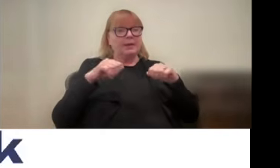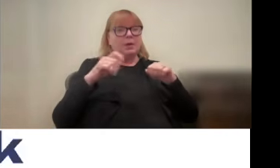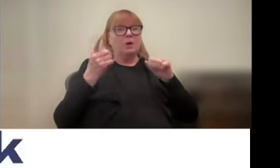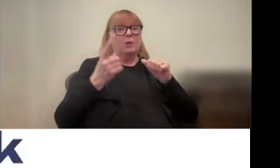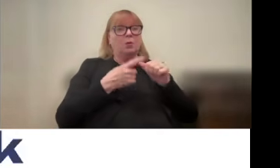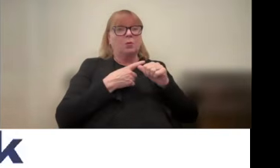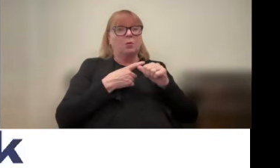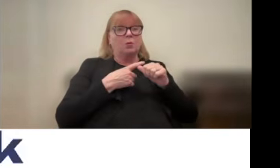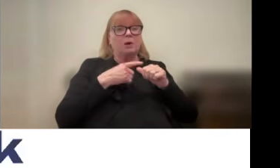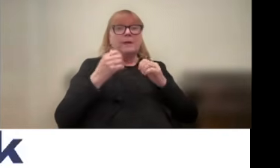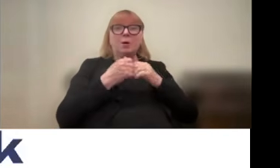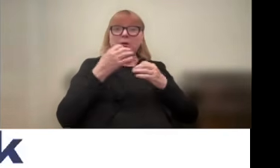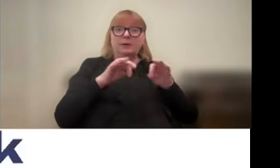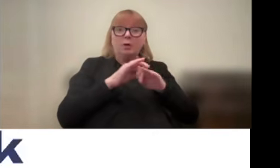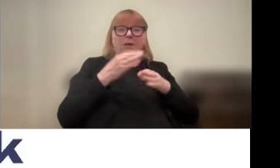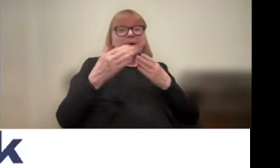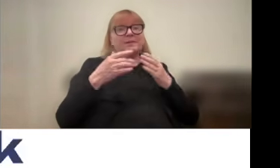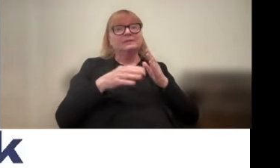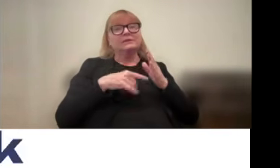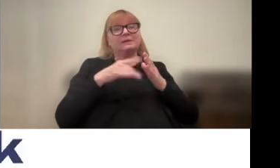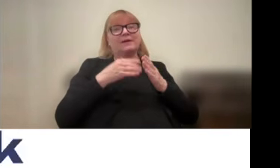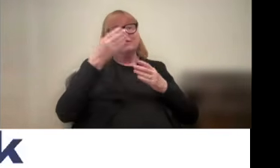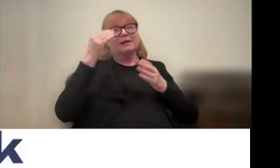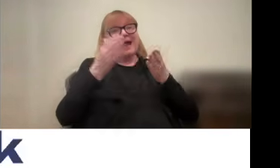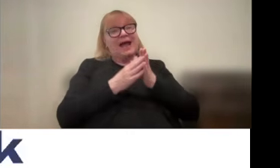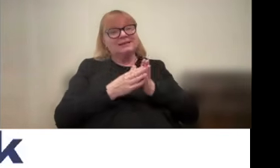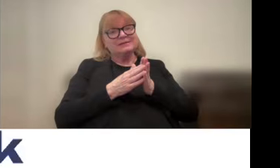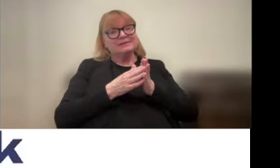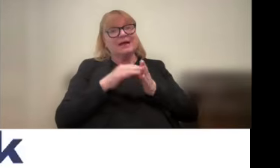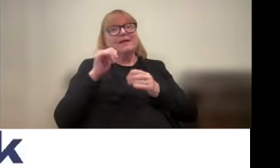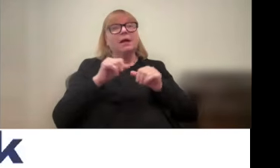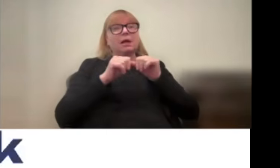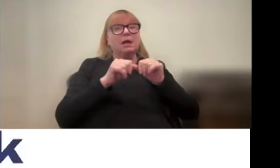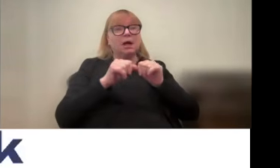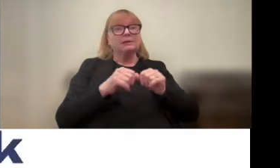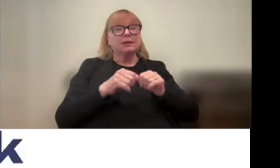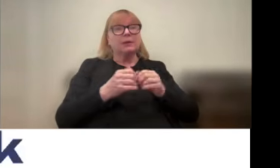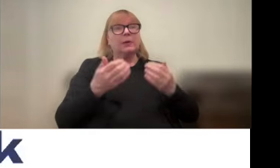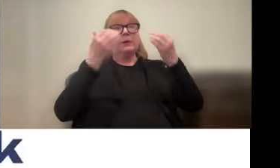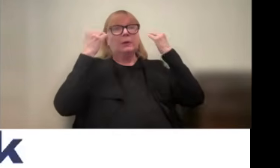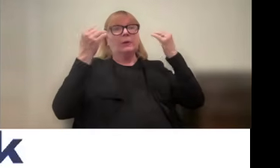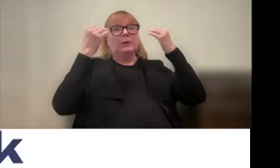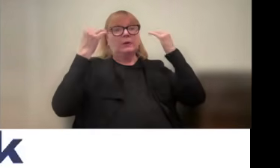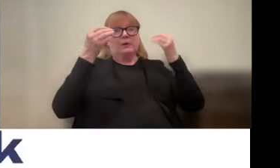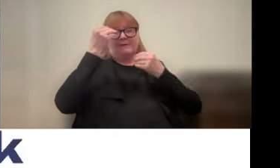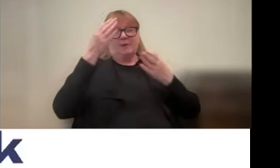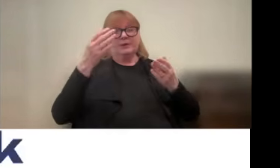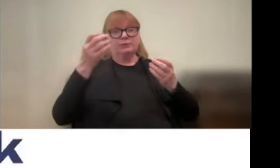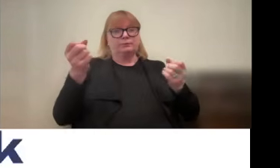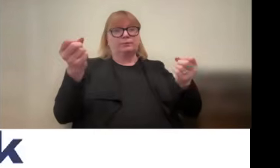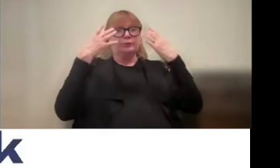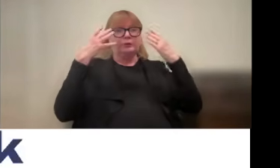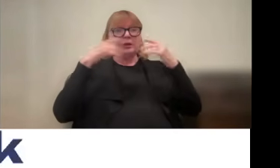one that, while is most important, sometimes we forget to ask because we're constantly being inundated with information.